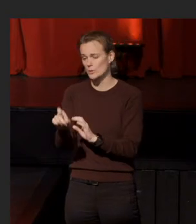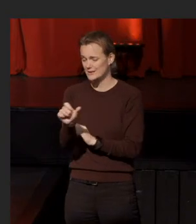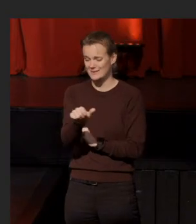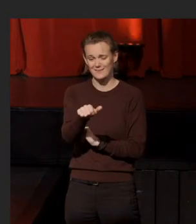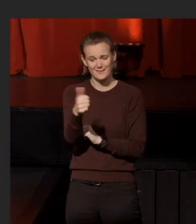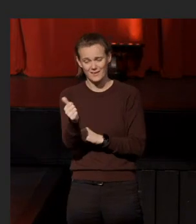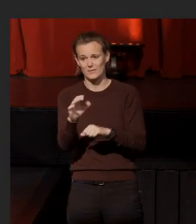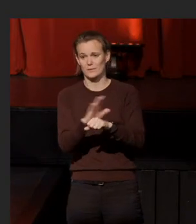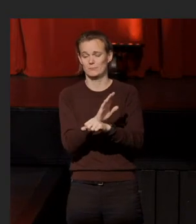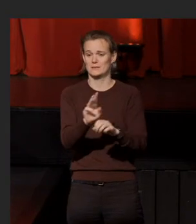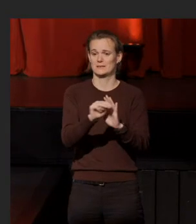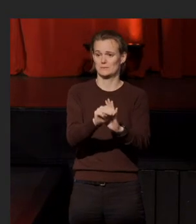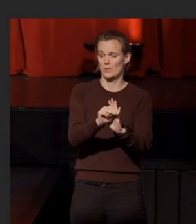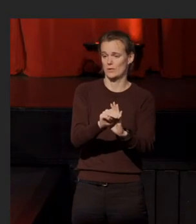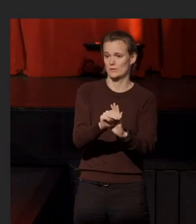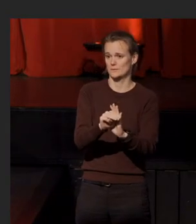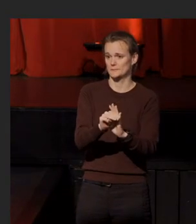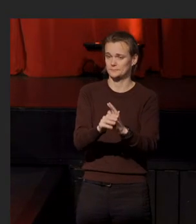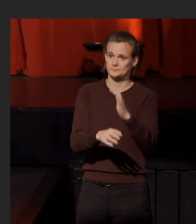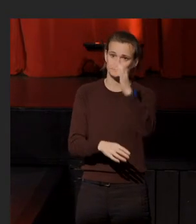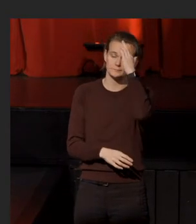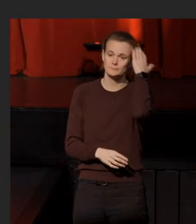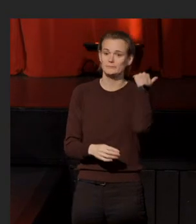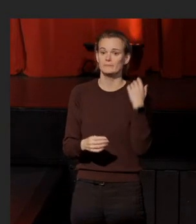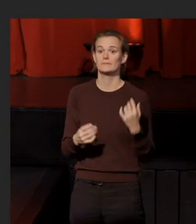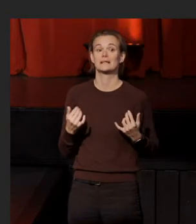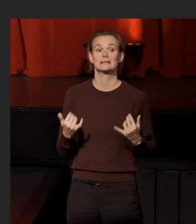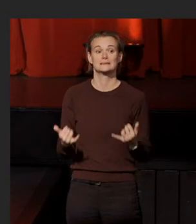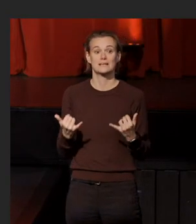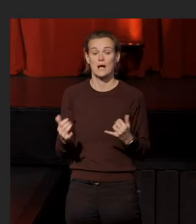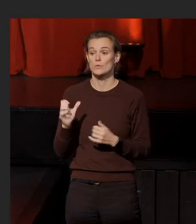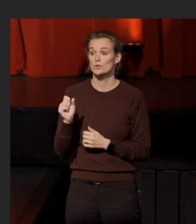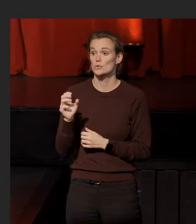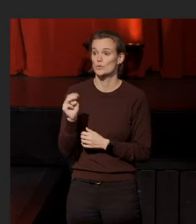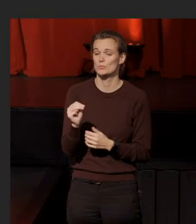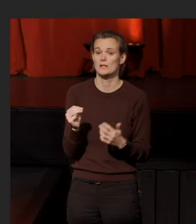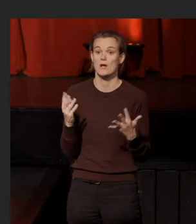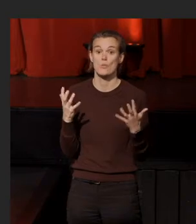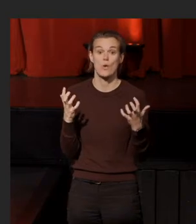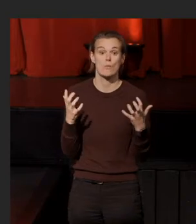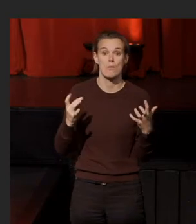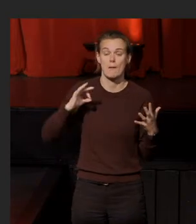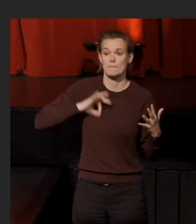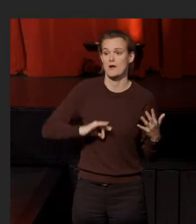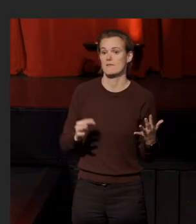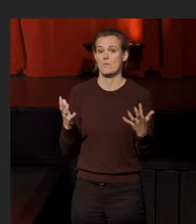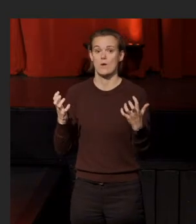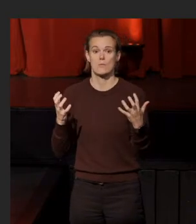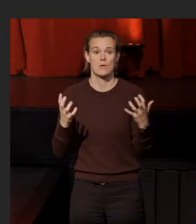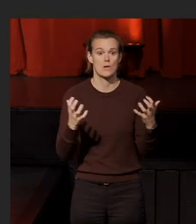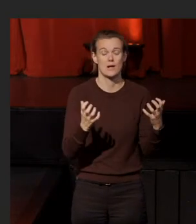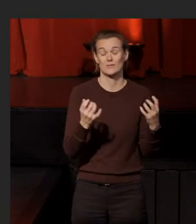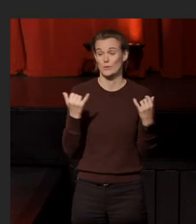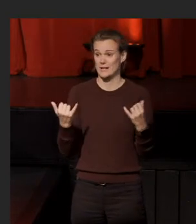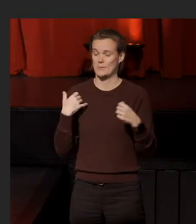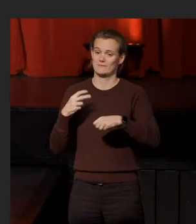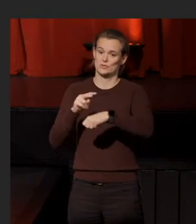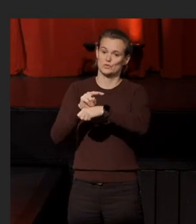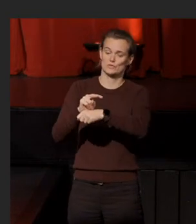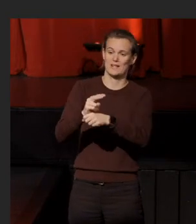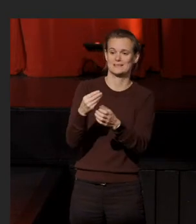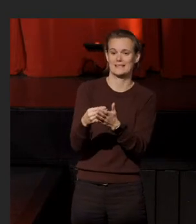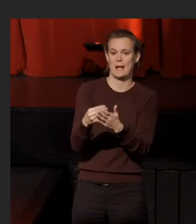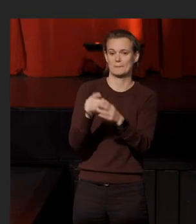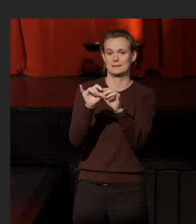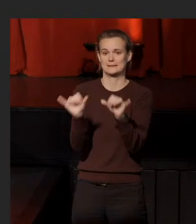are driven by this attention-seeking, algorithm-driven surveillance capitalism model. There's no reason